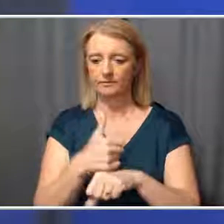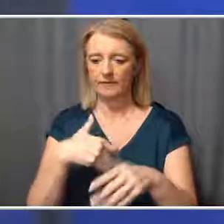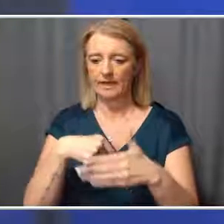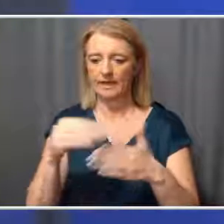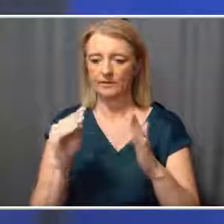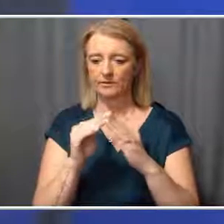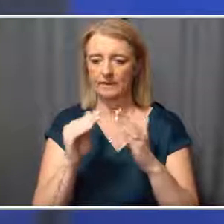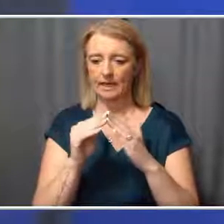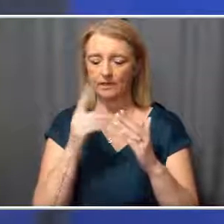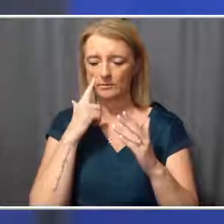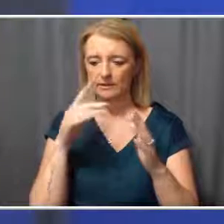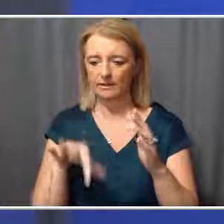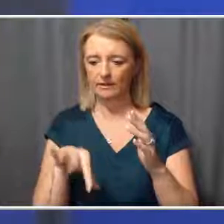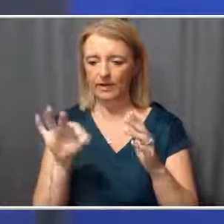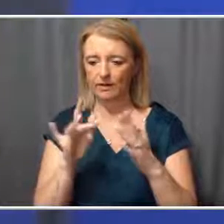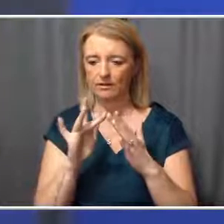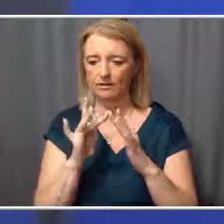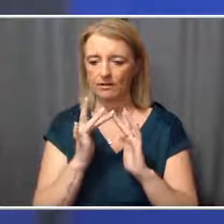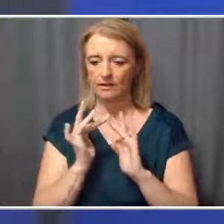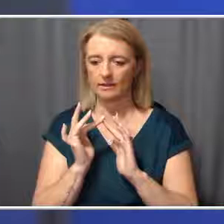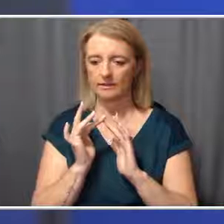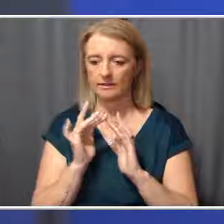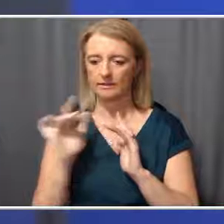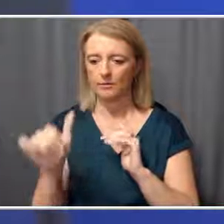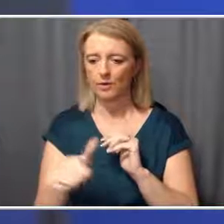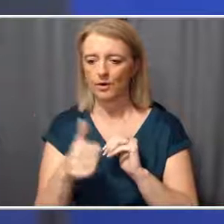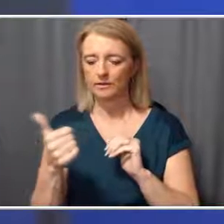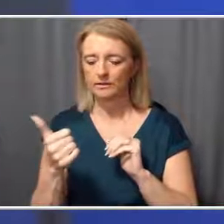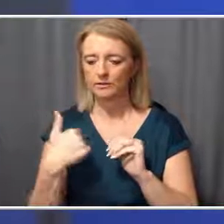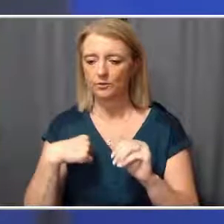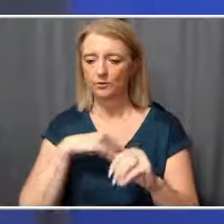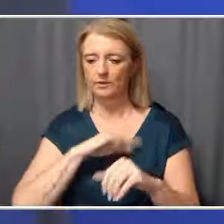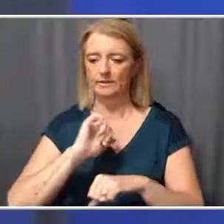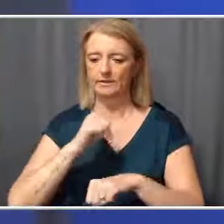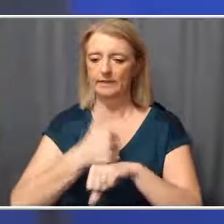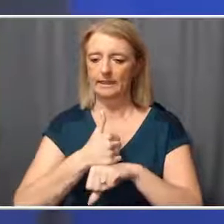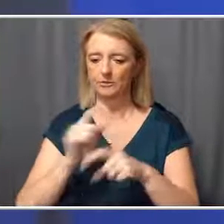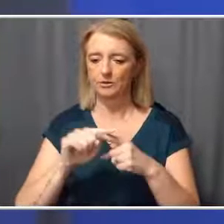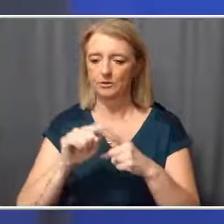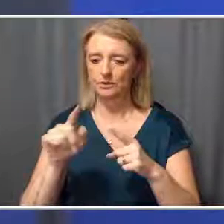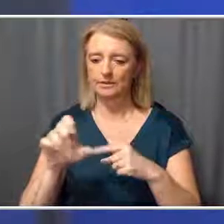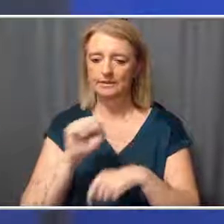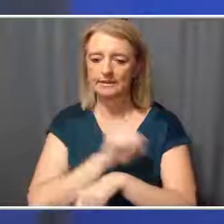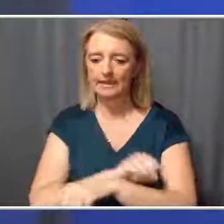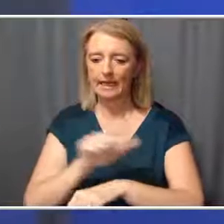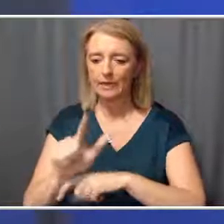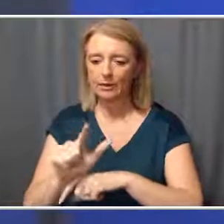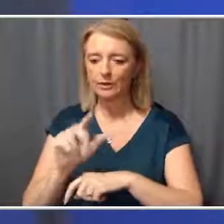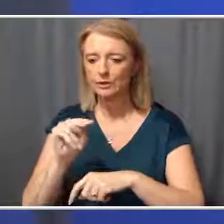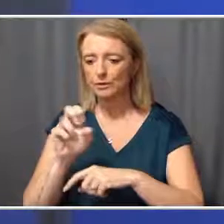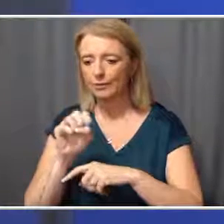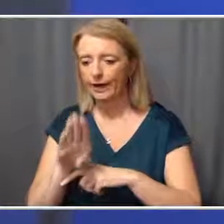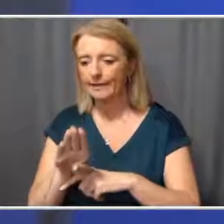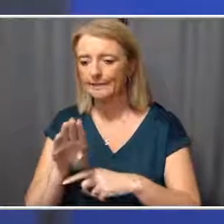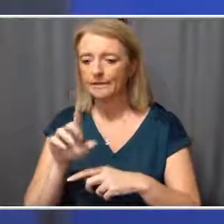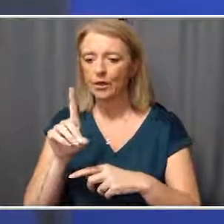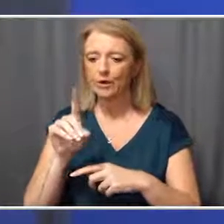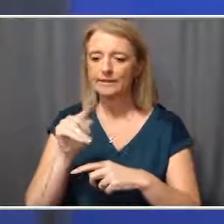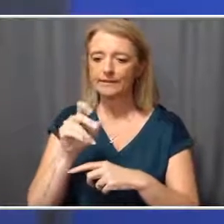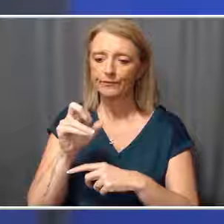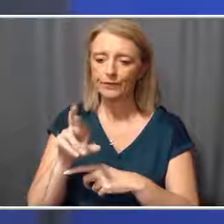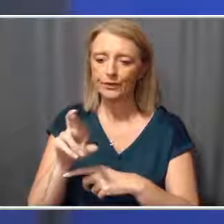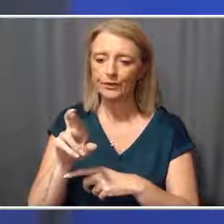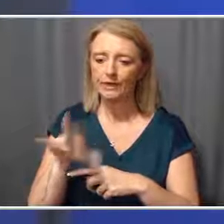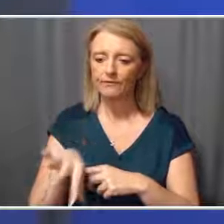care of a neurologist. They need to have been evaluated to make sure there aren't any other reasons for them to be having headache, pain, migraines, or things like that. Because